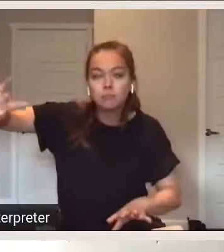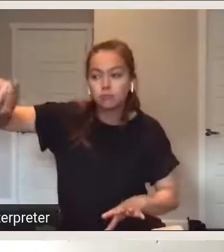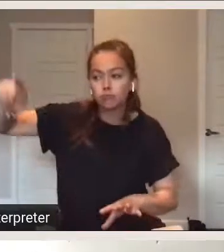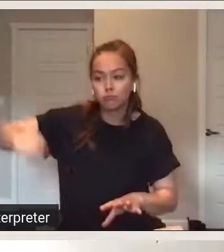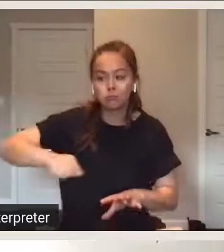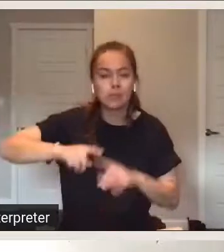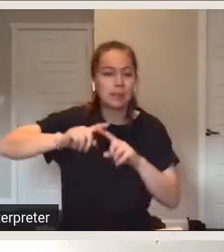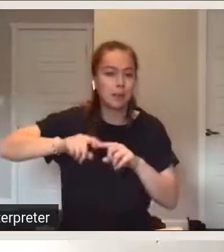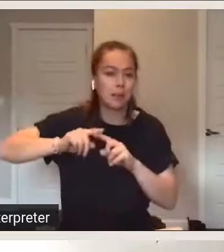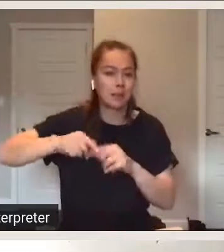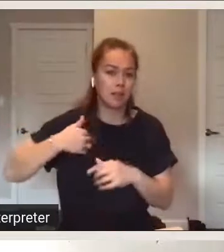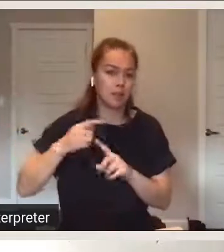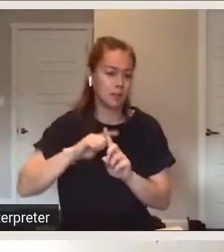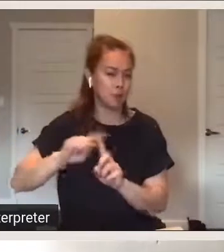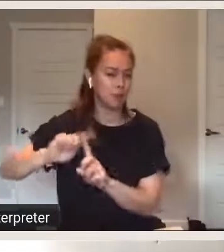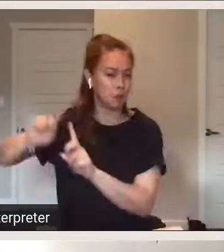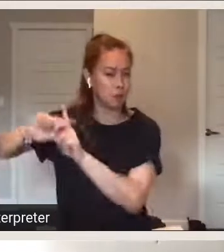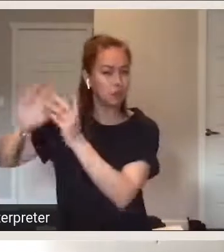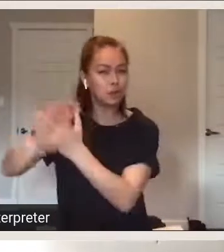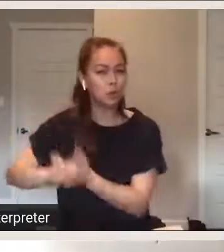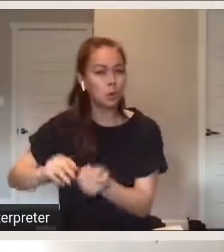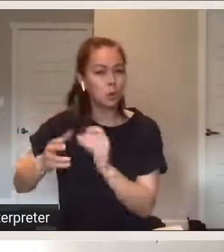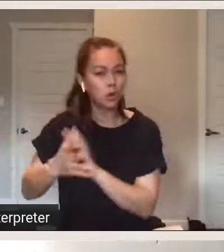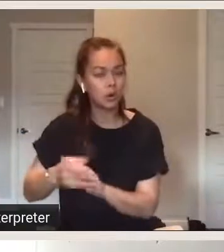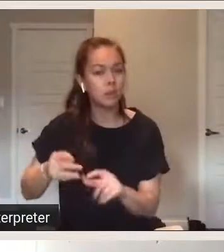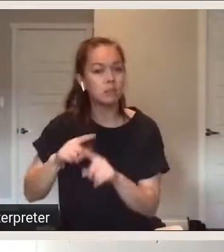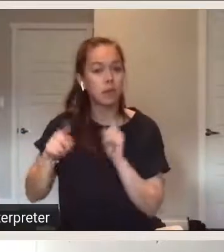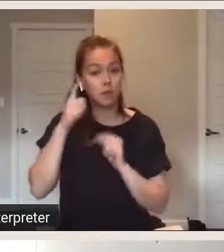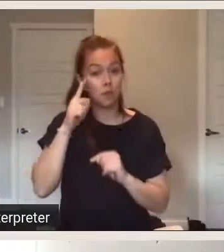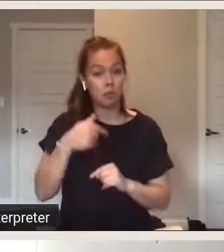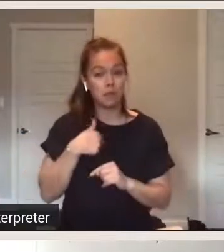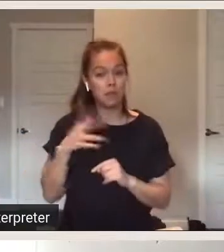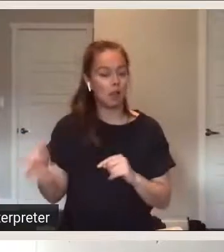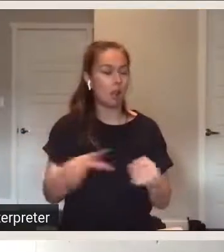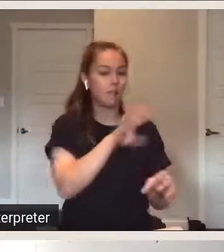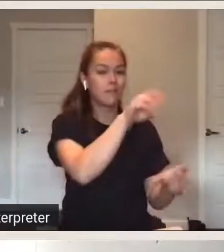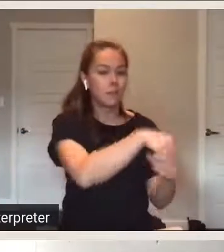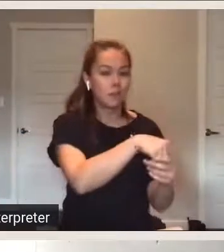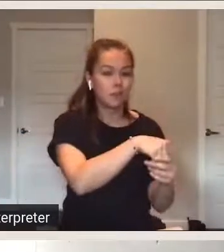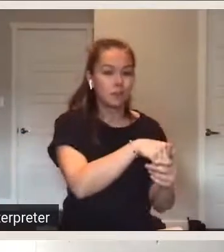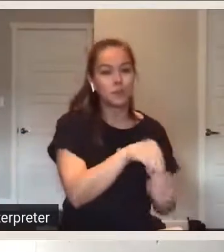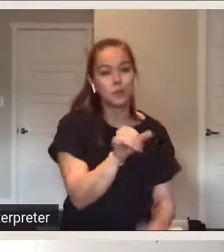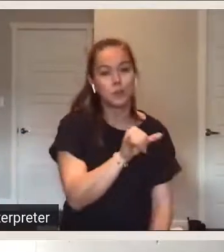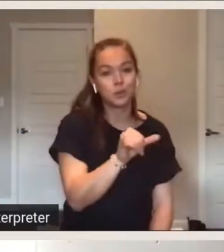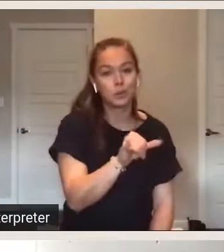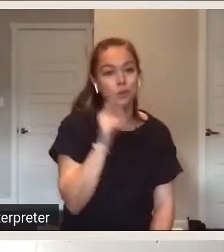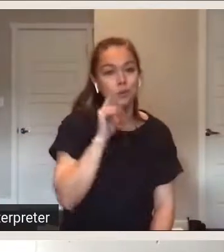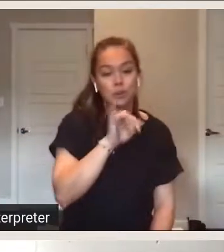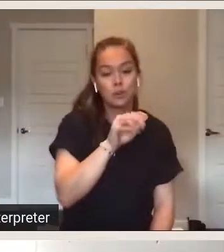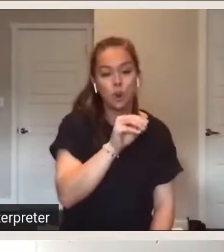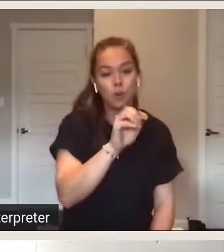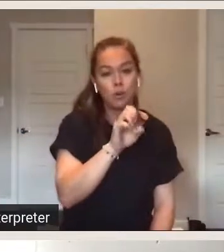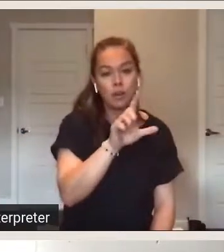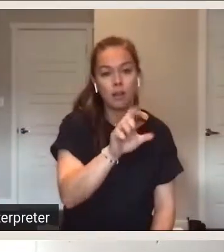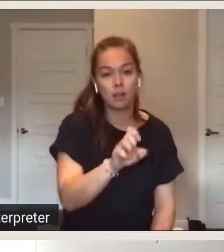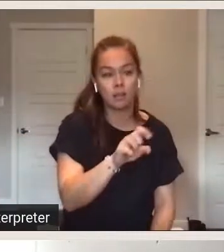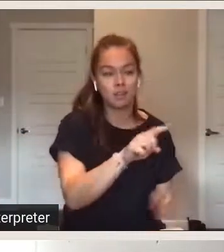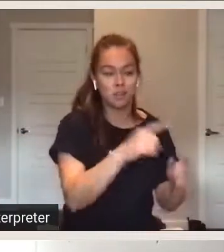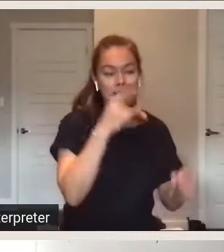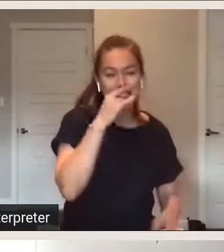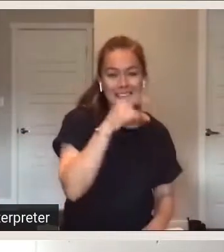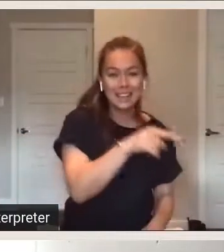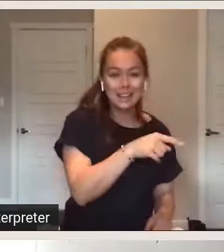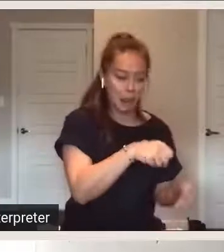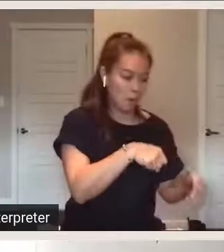think so for Joelle, that's what this was. It was like a child born